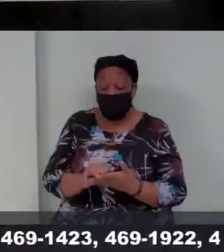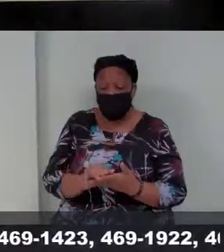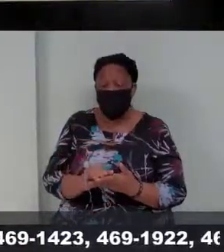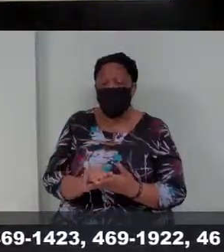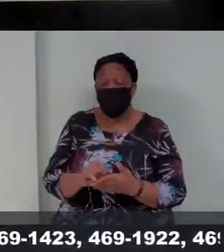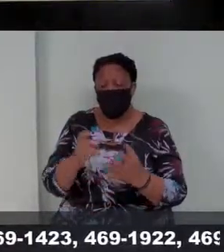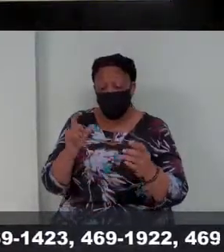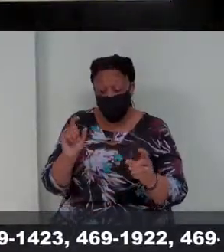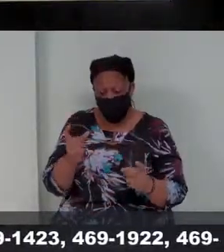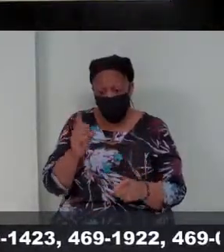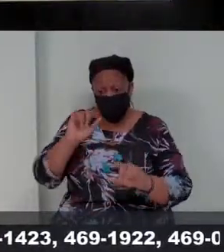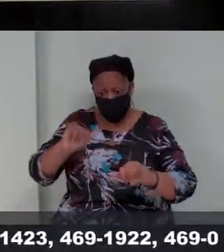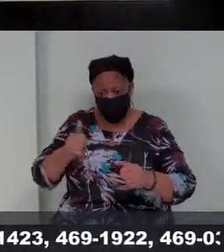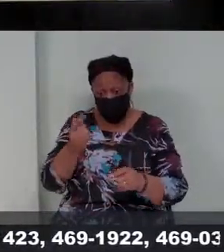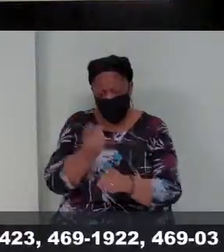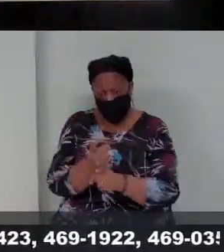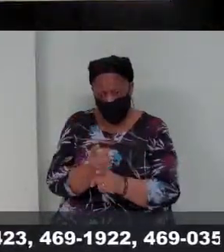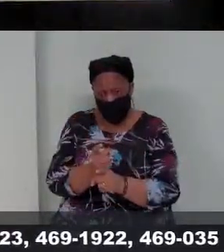poisoning.